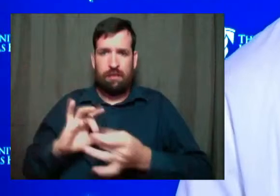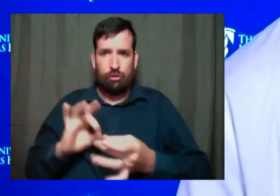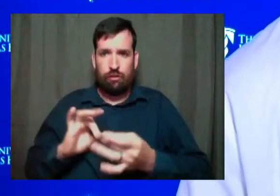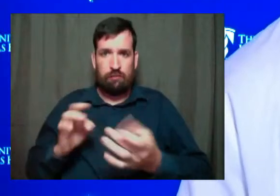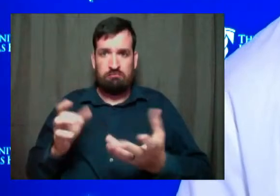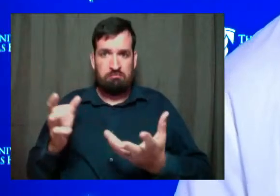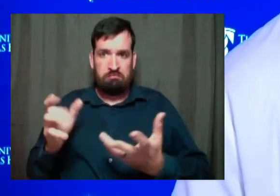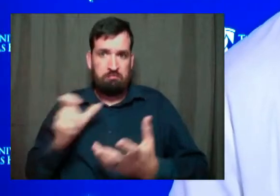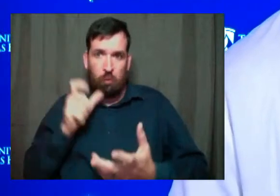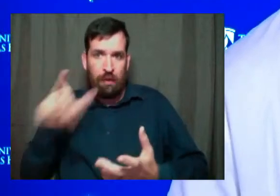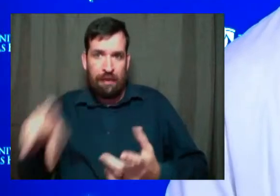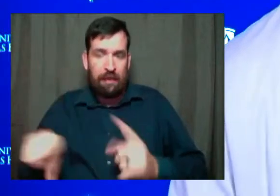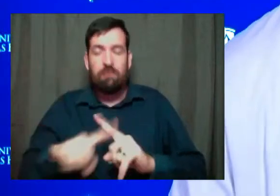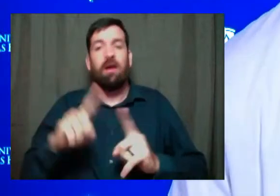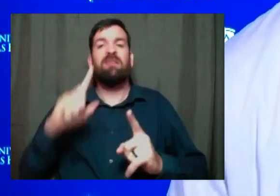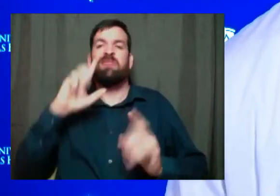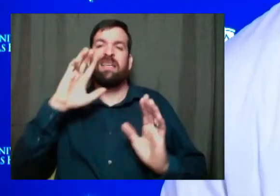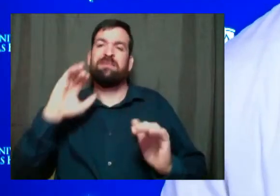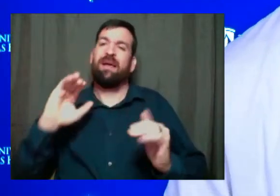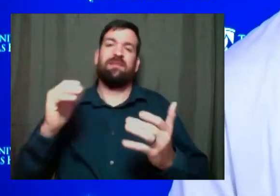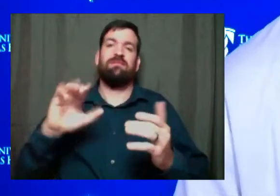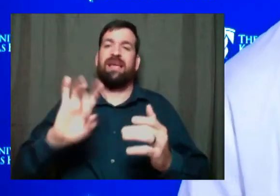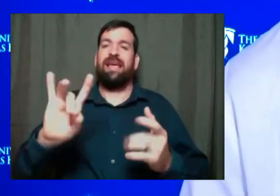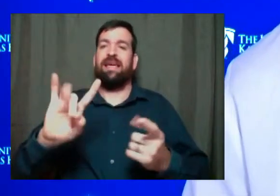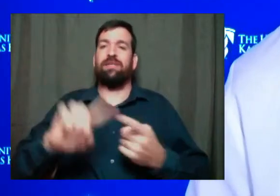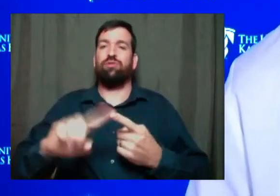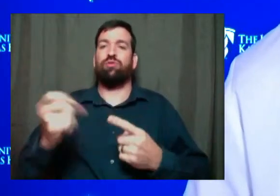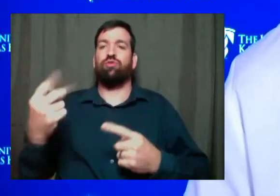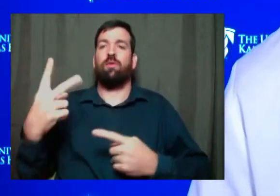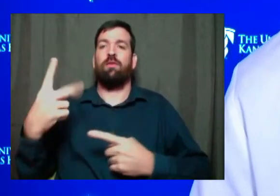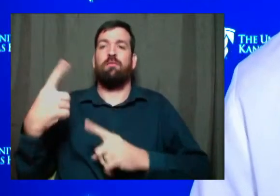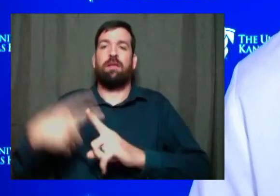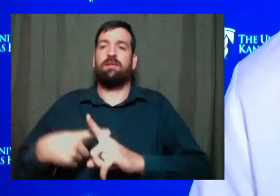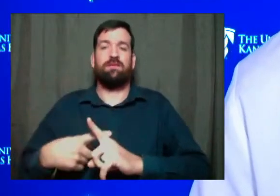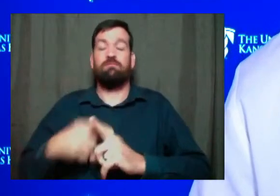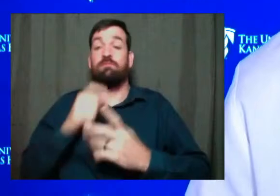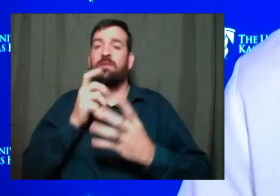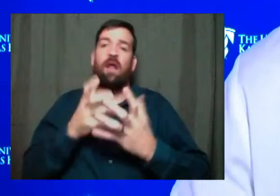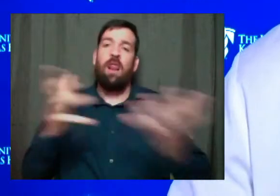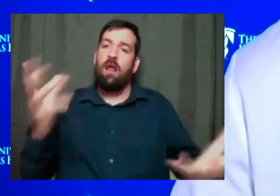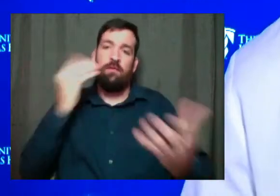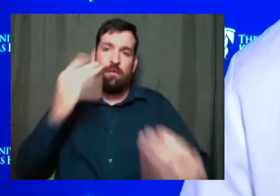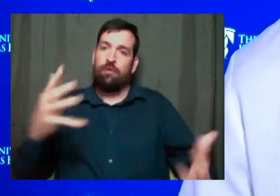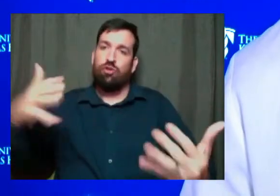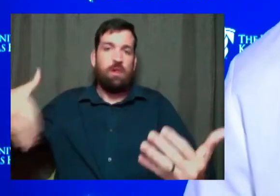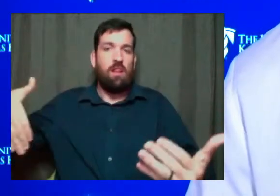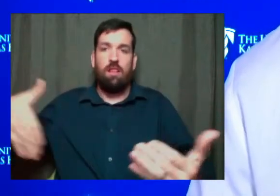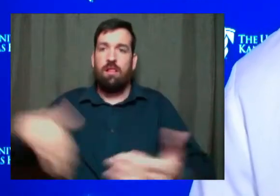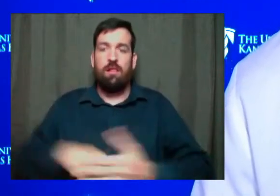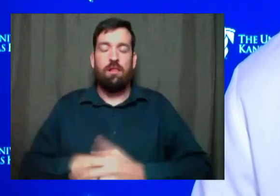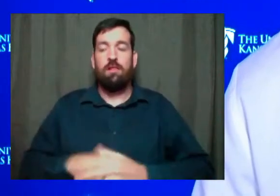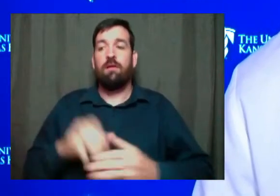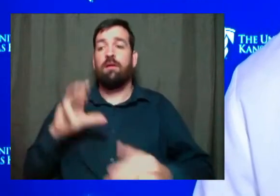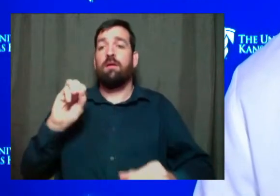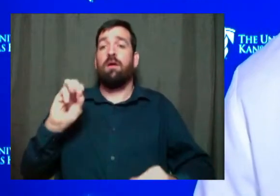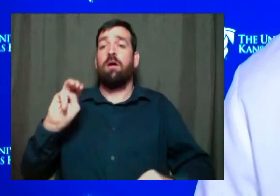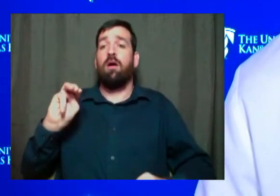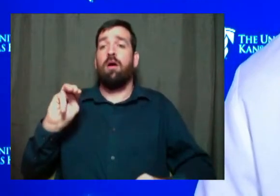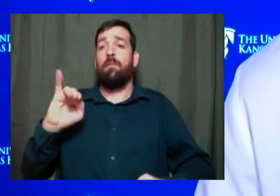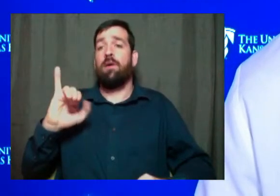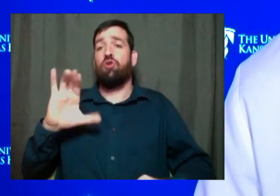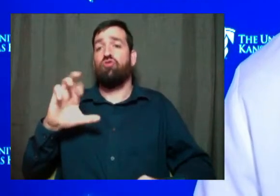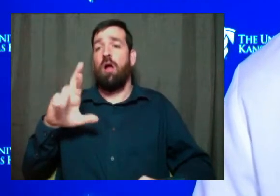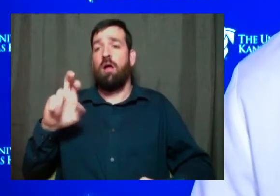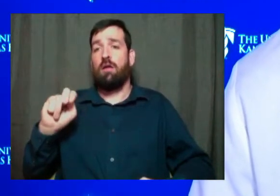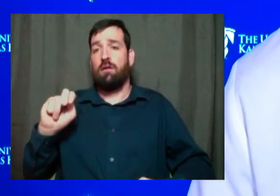between 8 and 12 months. But right now there's not been a lot of information on that. And I think with Omicron coming up in the news cycle, that's probably going